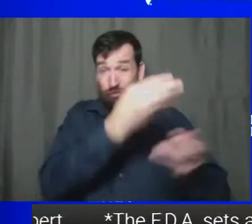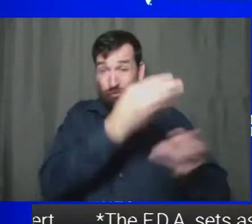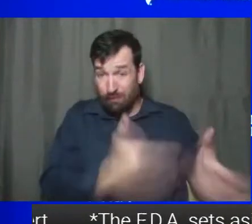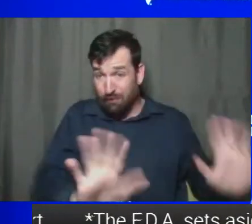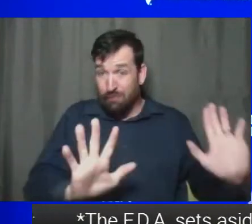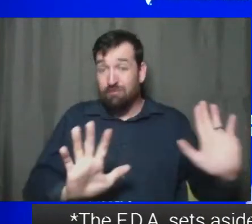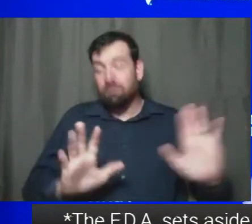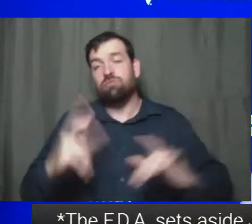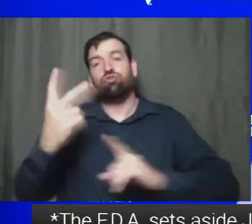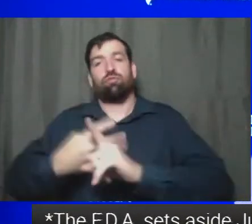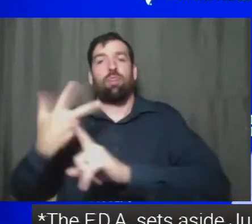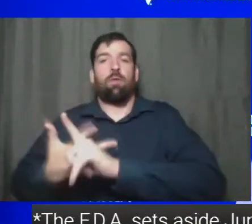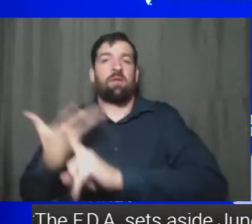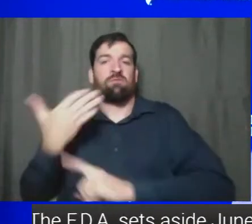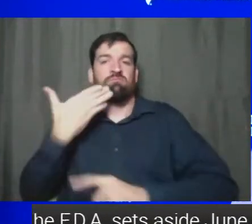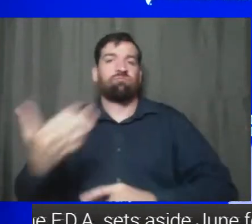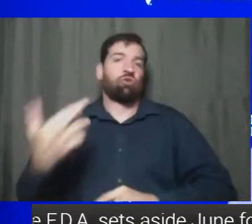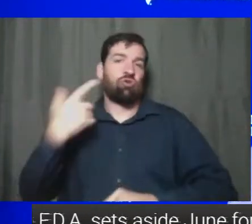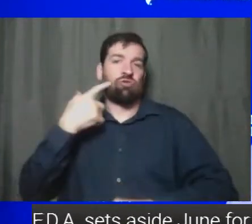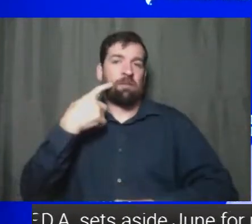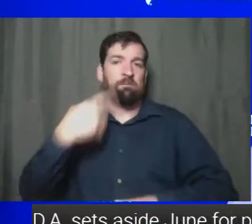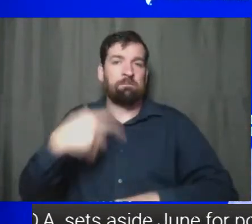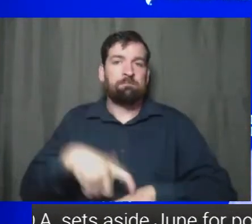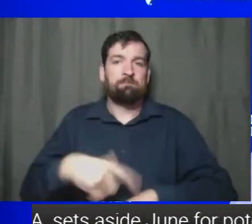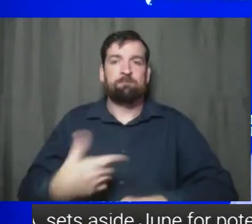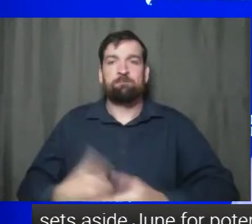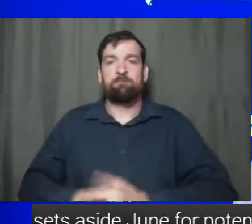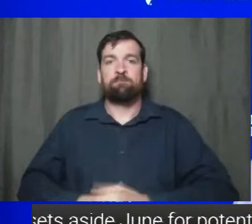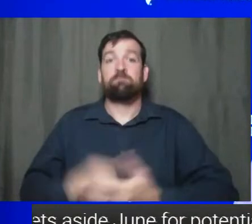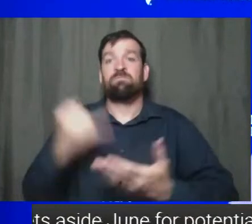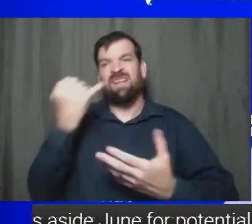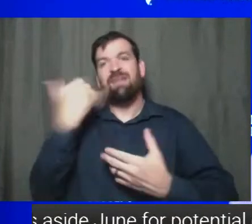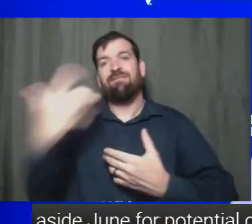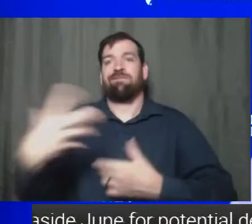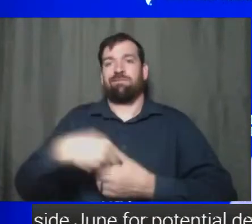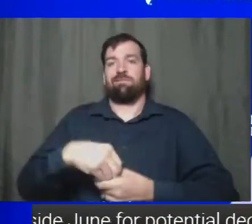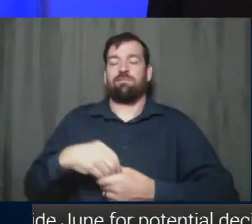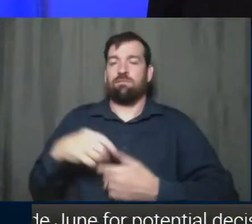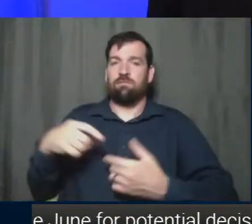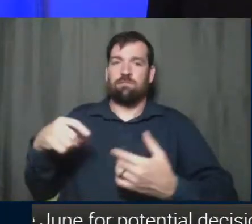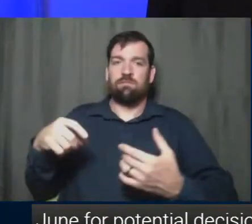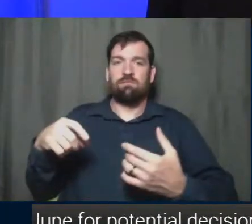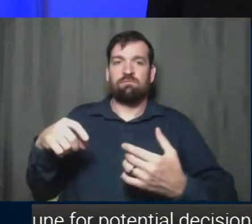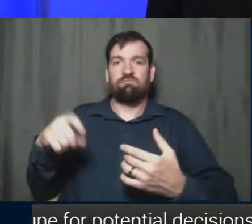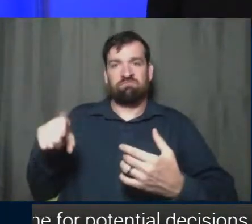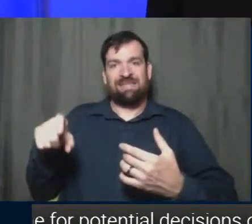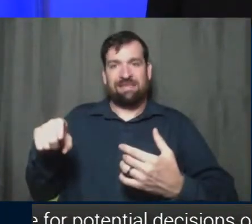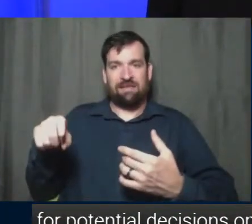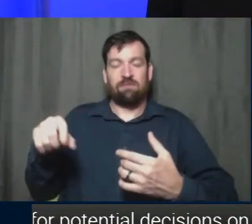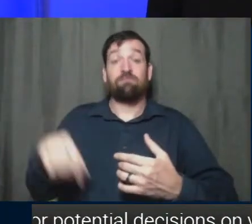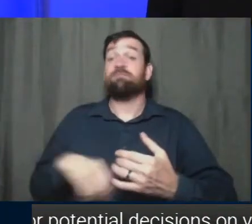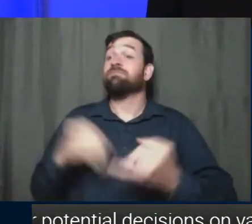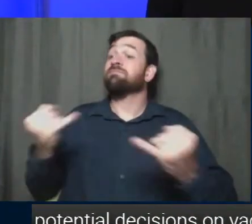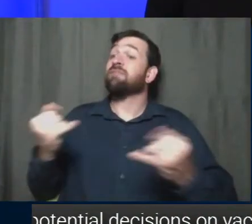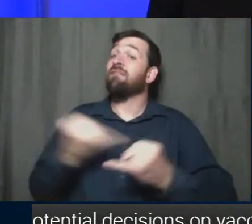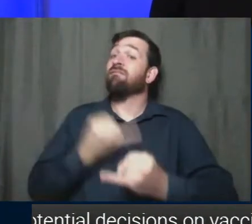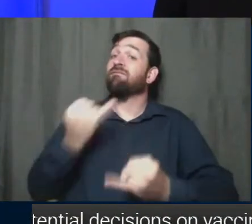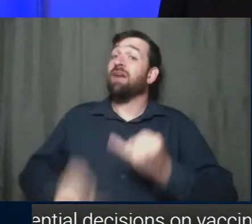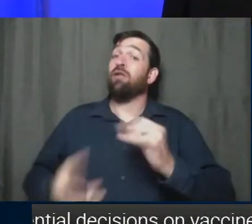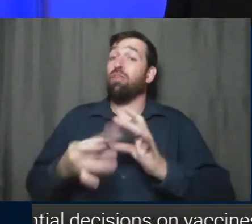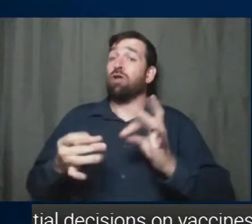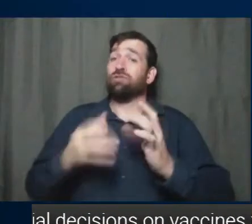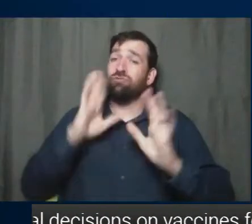time to go get a booster dose if you are in that category that needs a booster. All right, let's get to our final thoughts today. Great panel, great